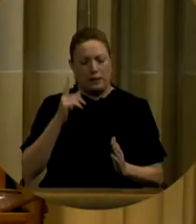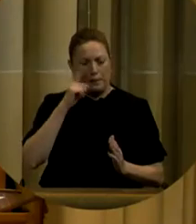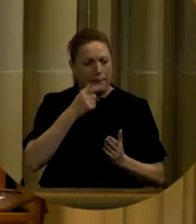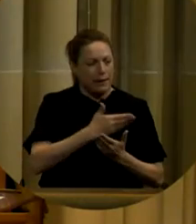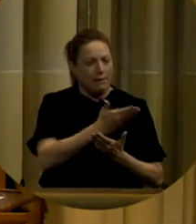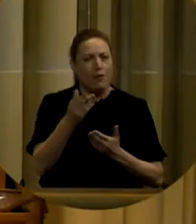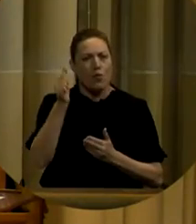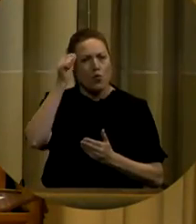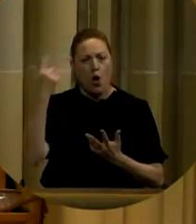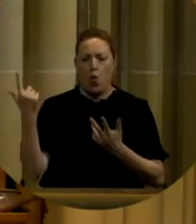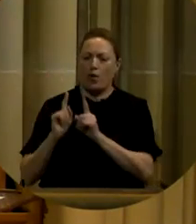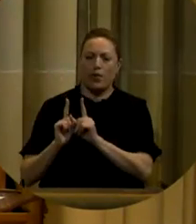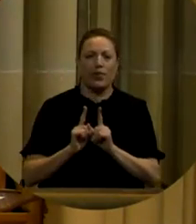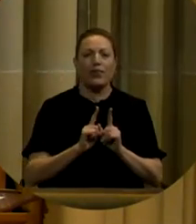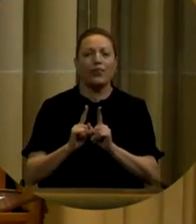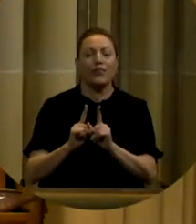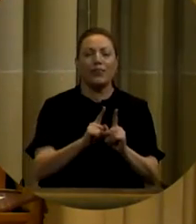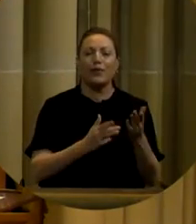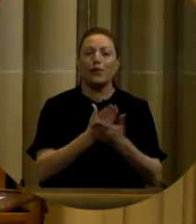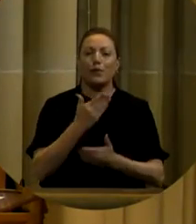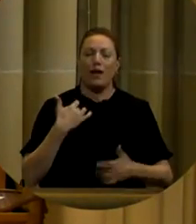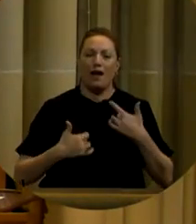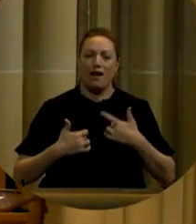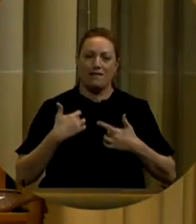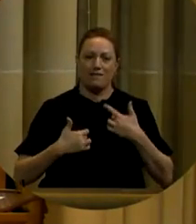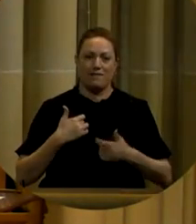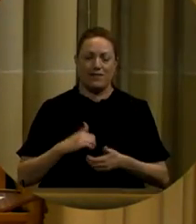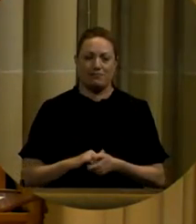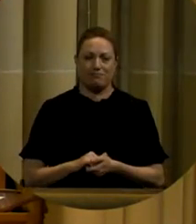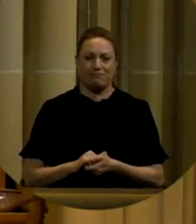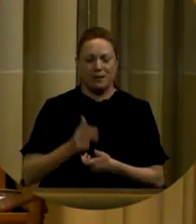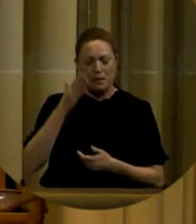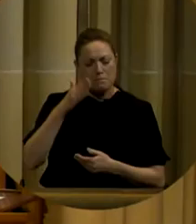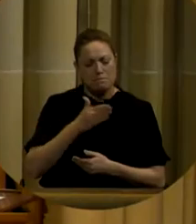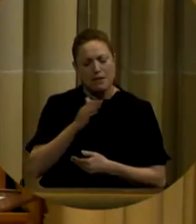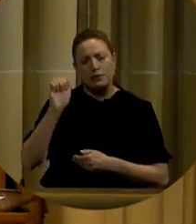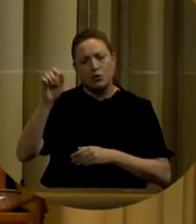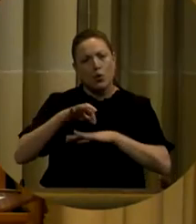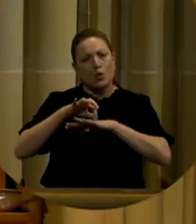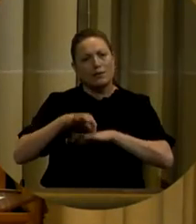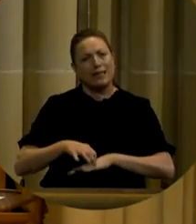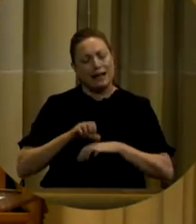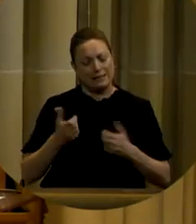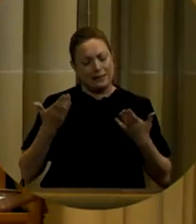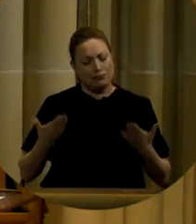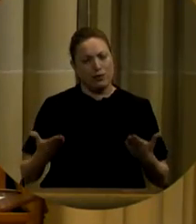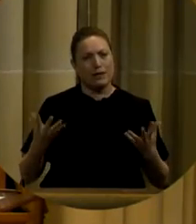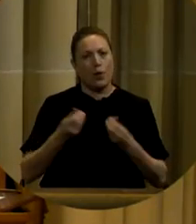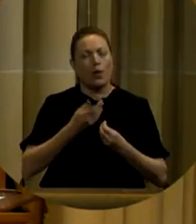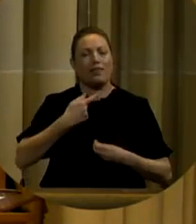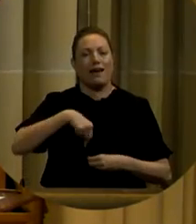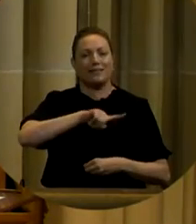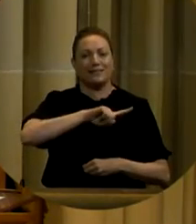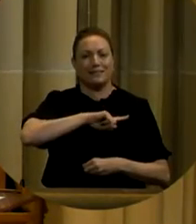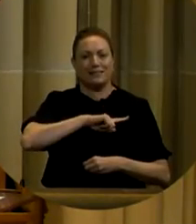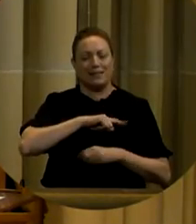the journey of life. Blessed indeed is your Son, present in our midst when we are gathered by his